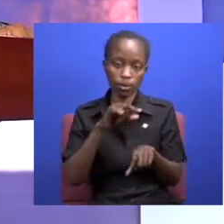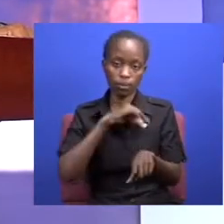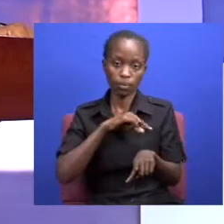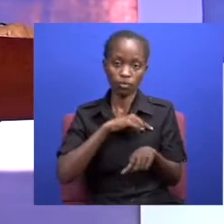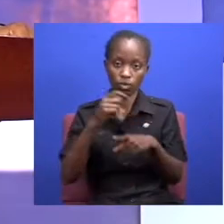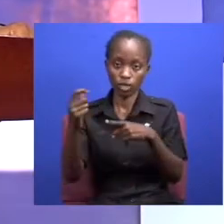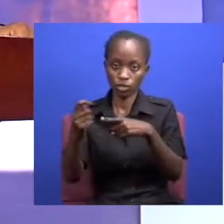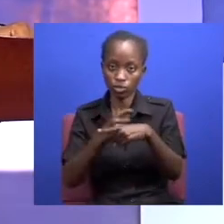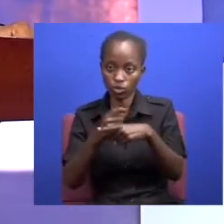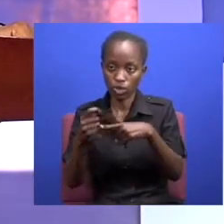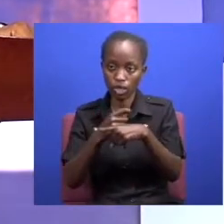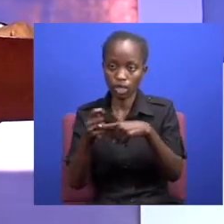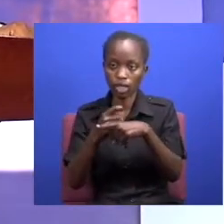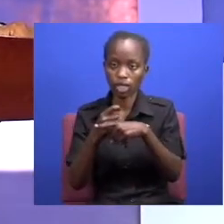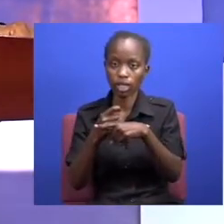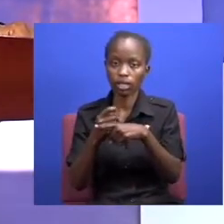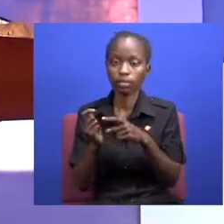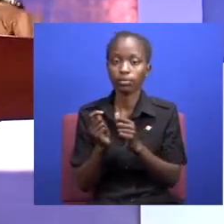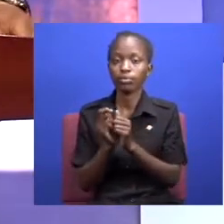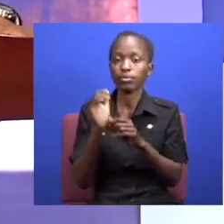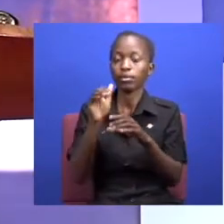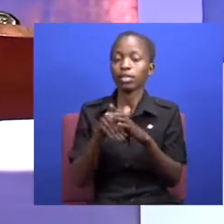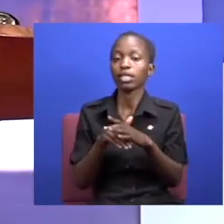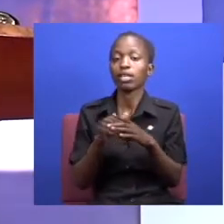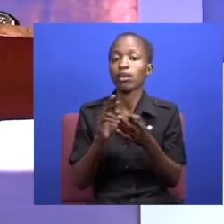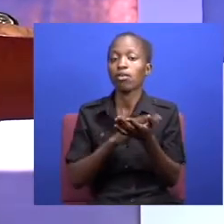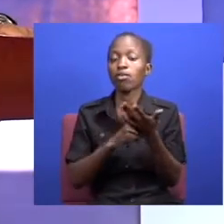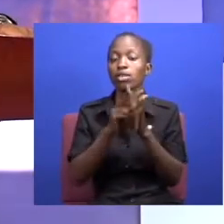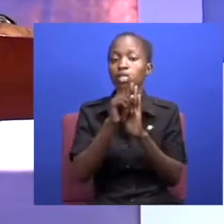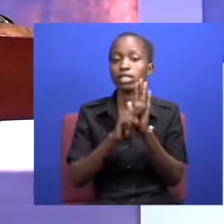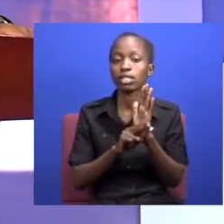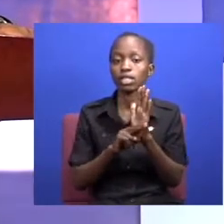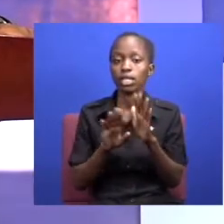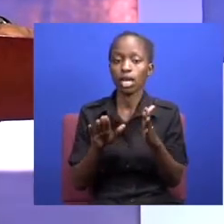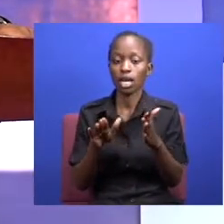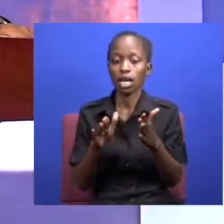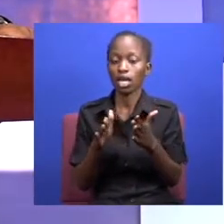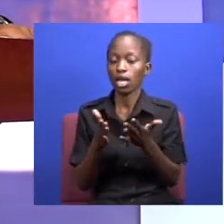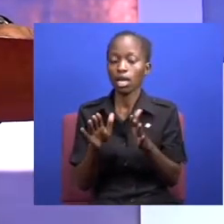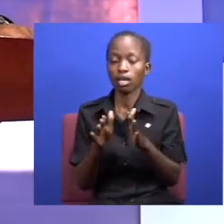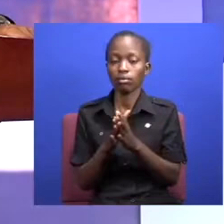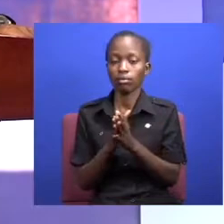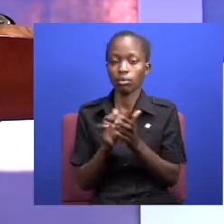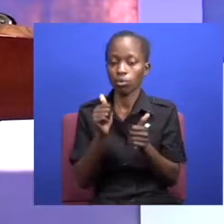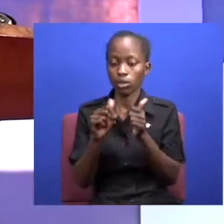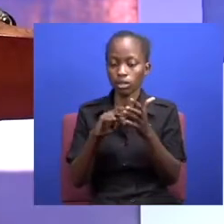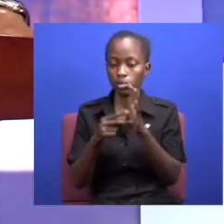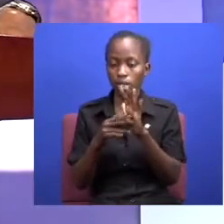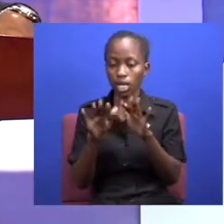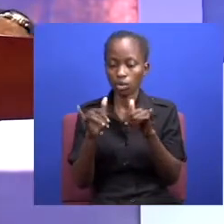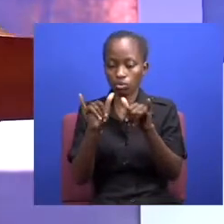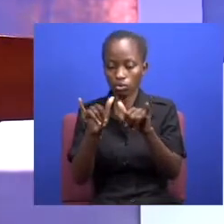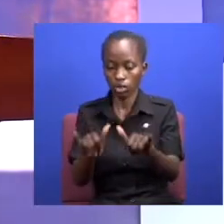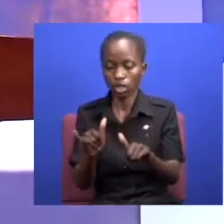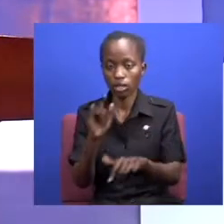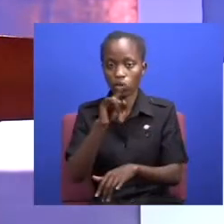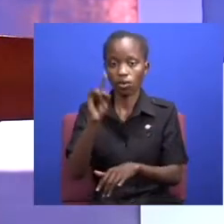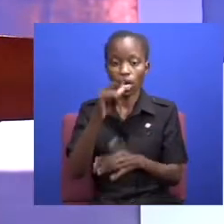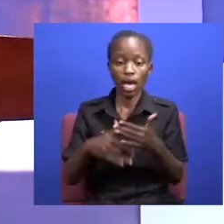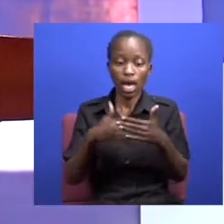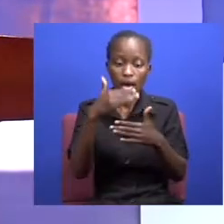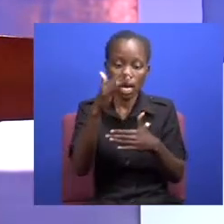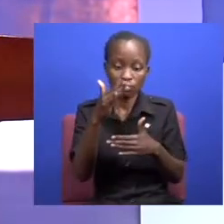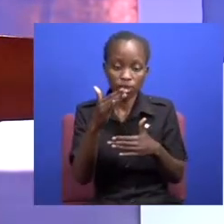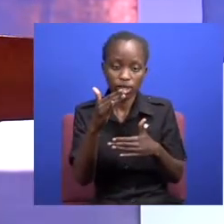for training or instruction in righteousness, which is how to remain right. So that once we are corrected